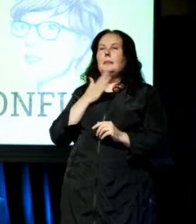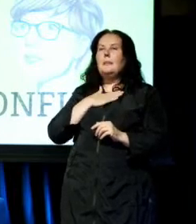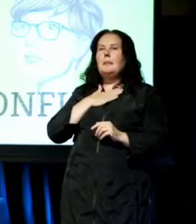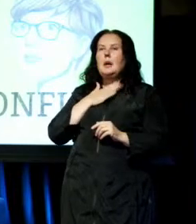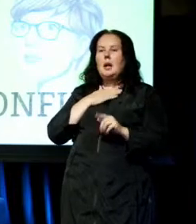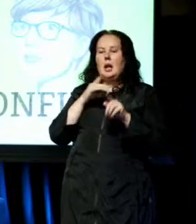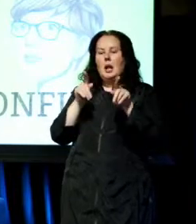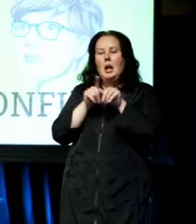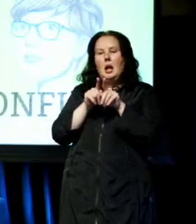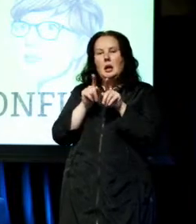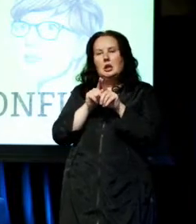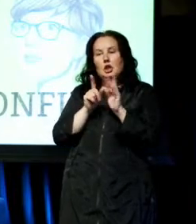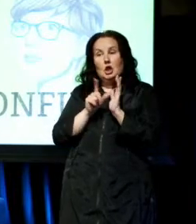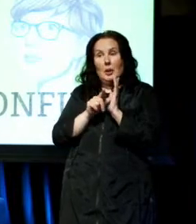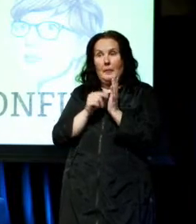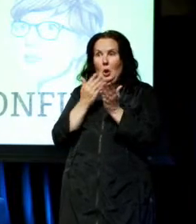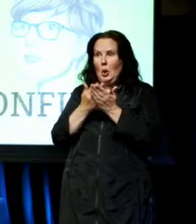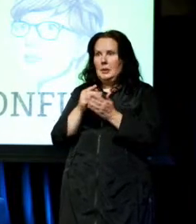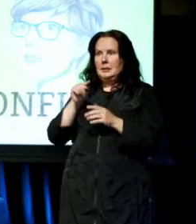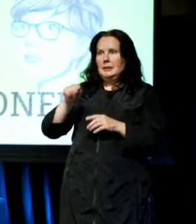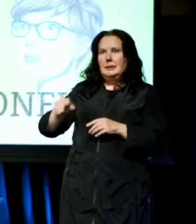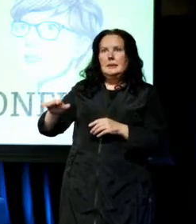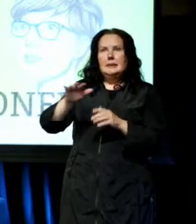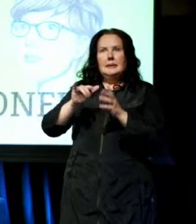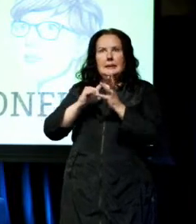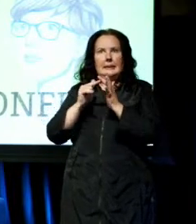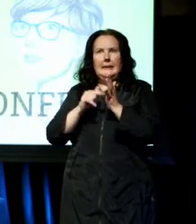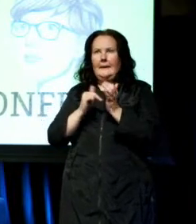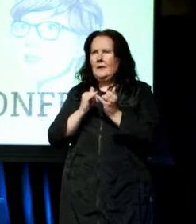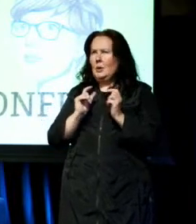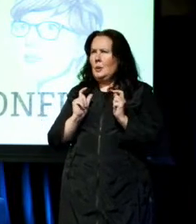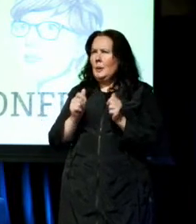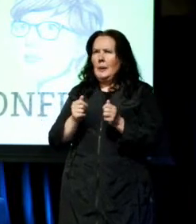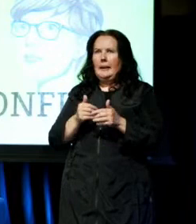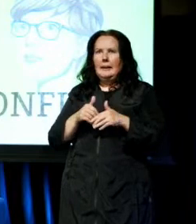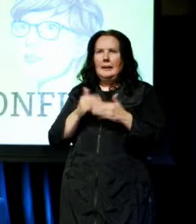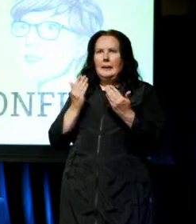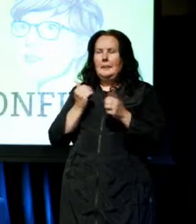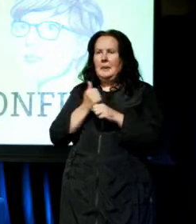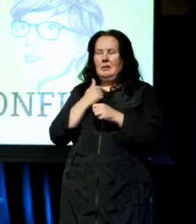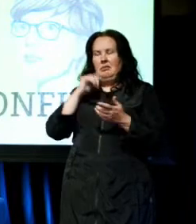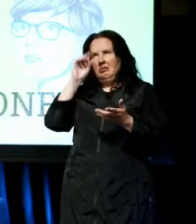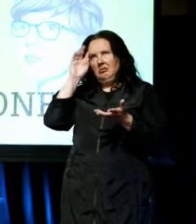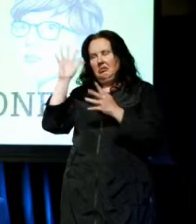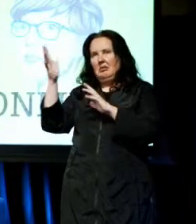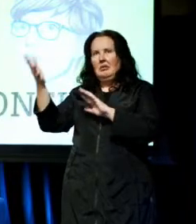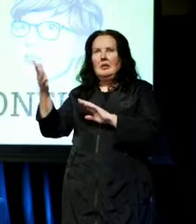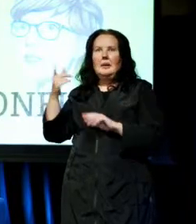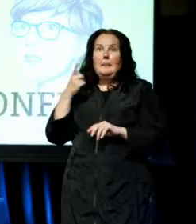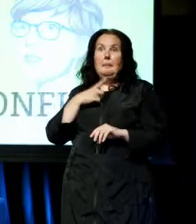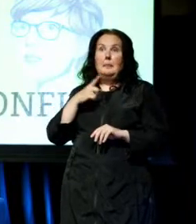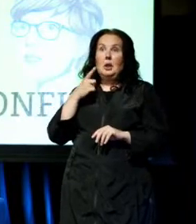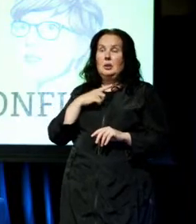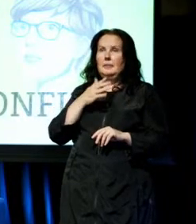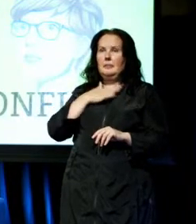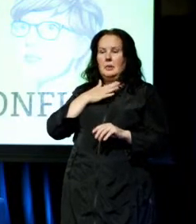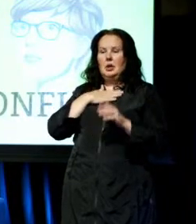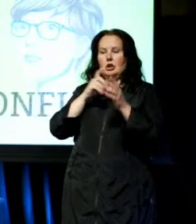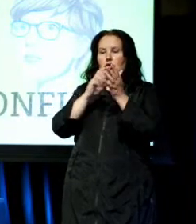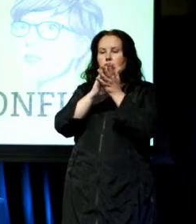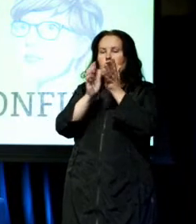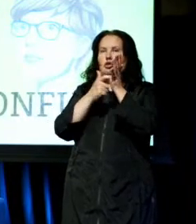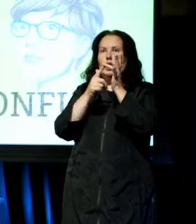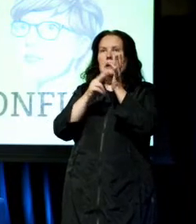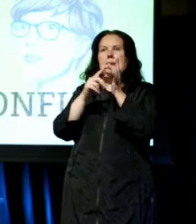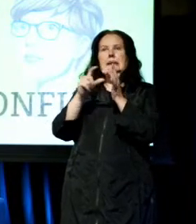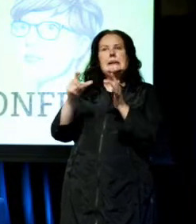my time being on set was like really early in the day, and that really messes me up. I am, because of my chronic illness and a lot